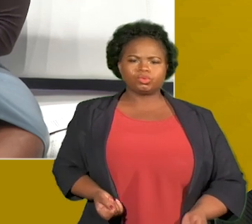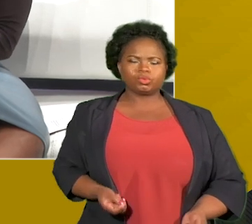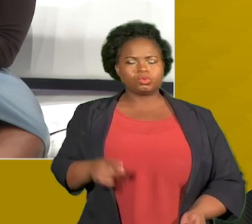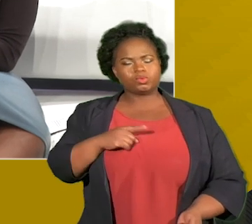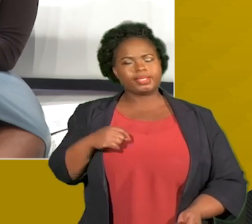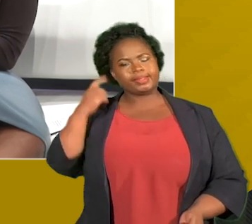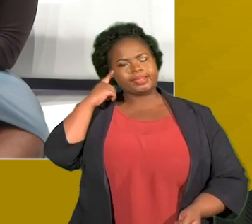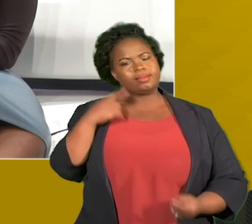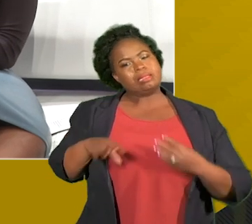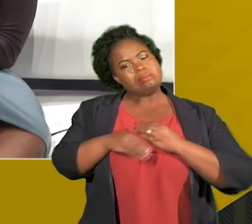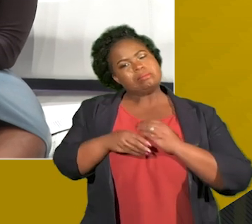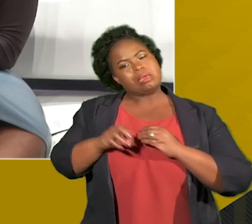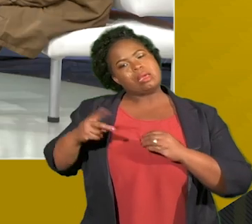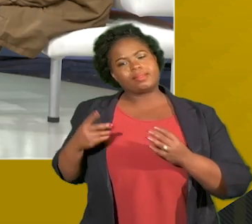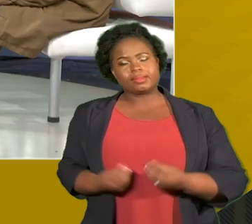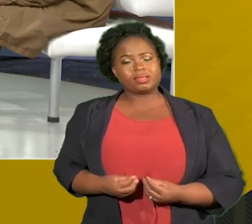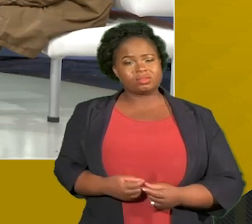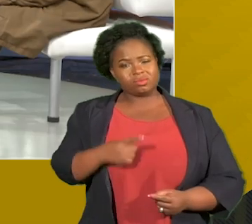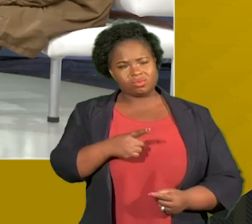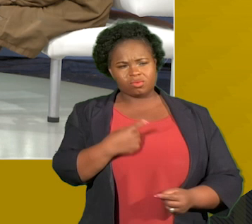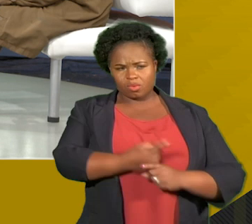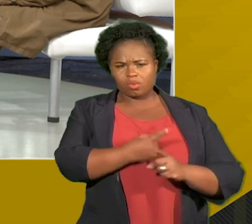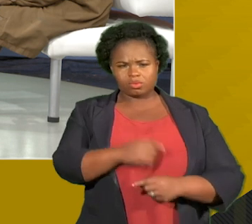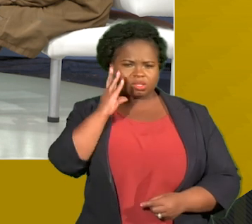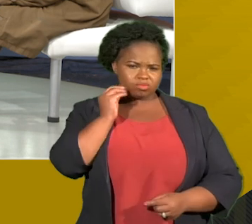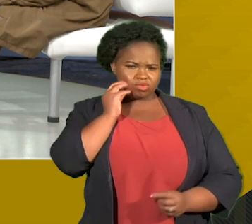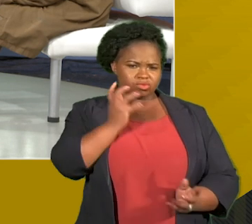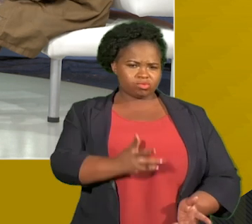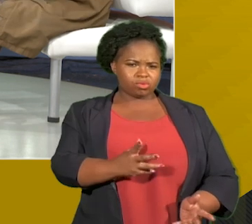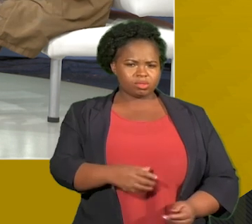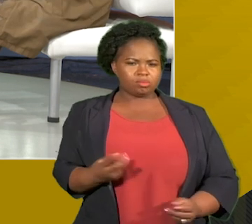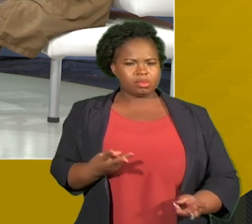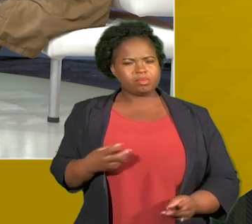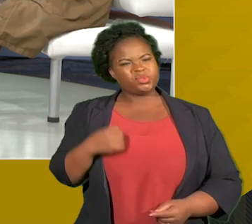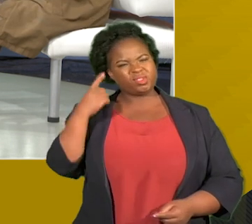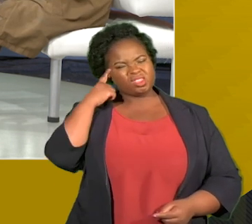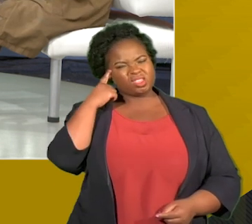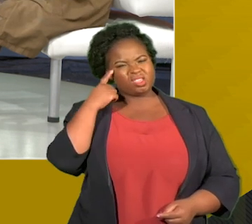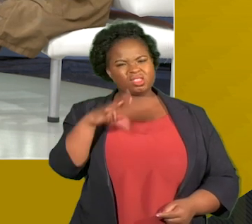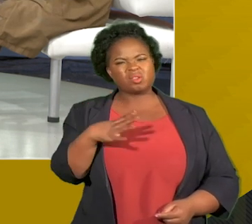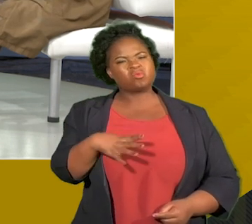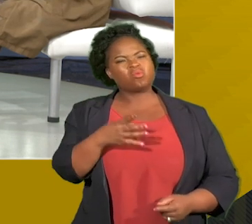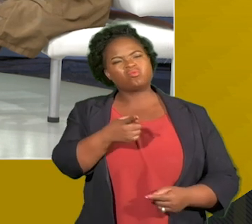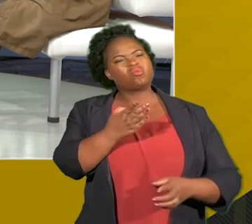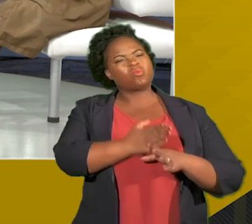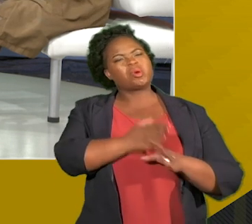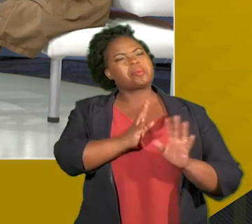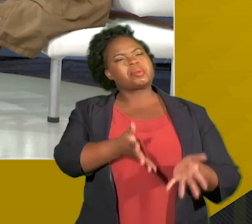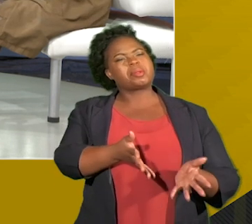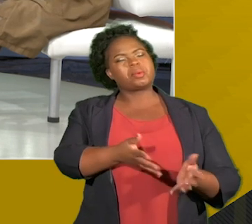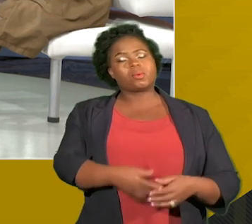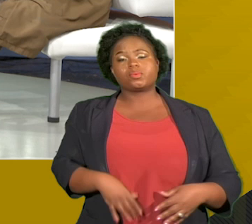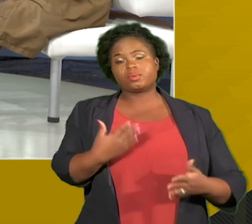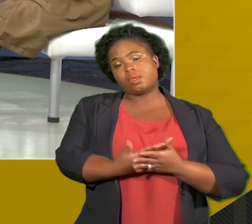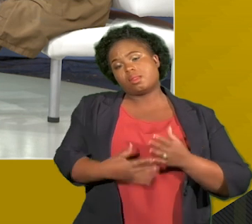other thing that you do to sustain yourself. Do you guys find yourself in a situation like that where people think, is that what you do for a living? Or maybe